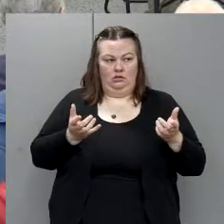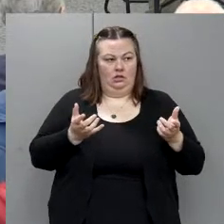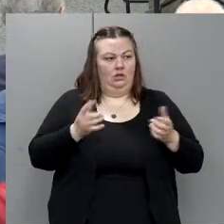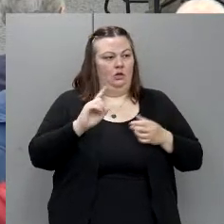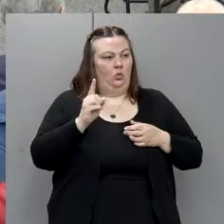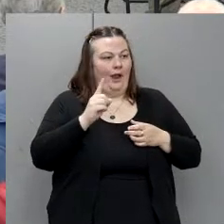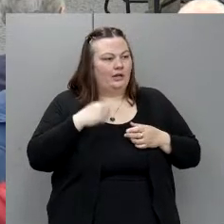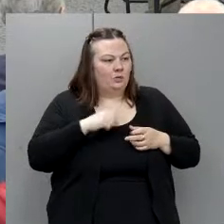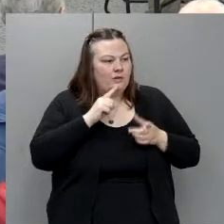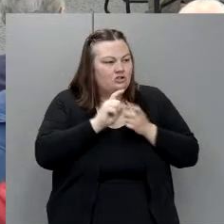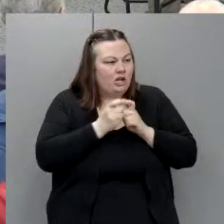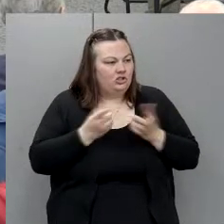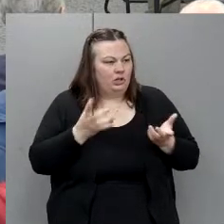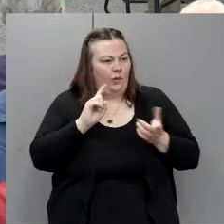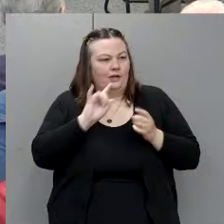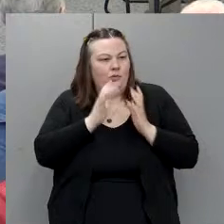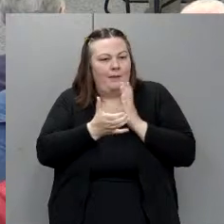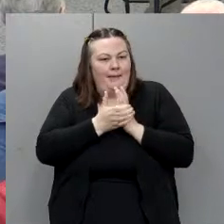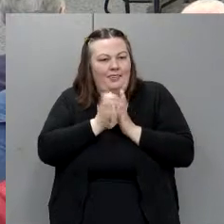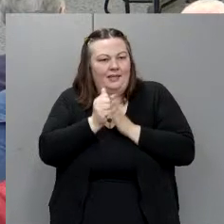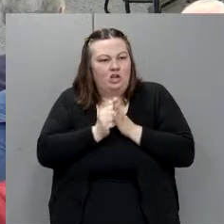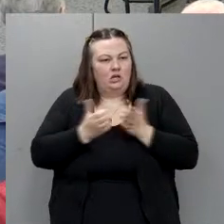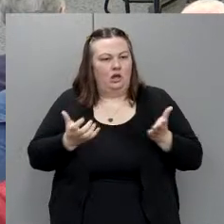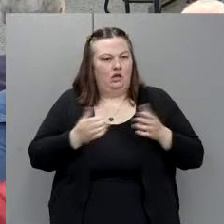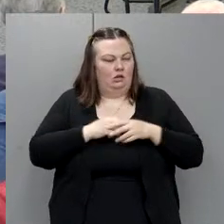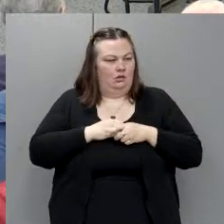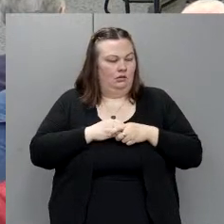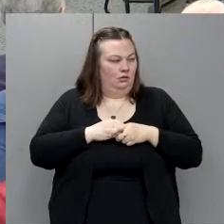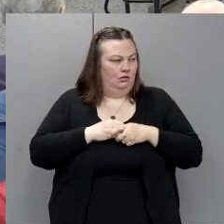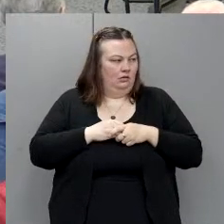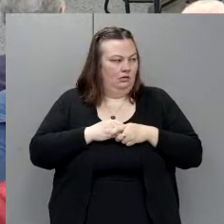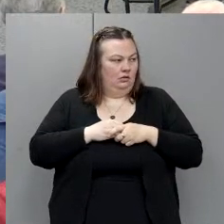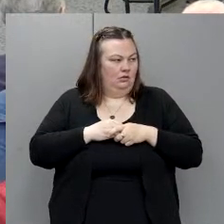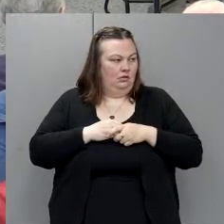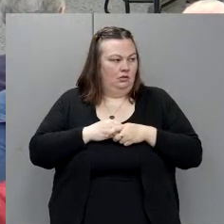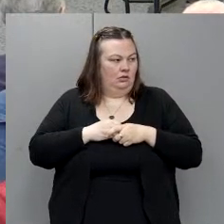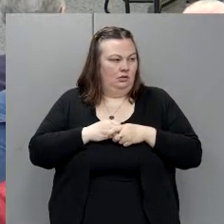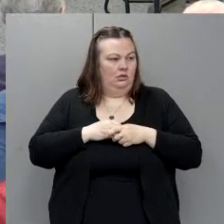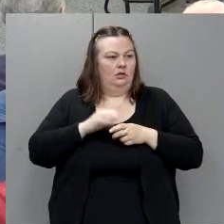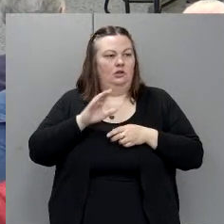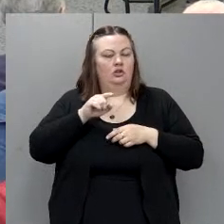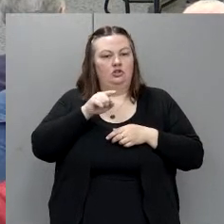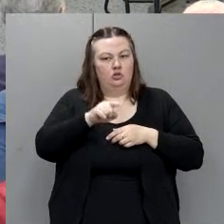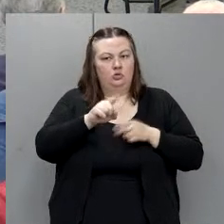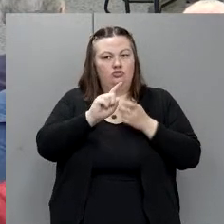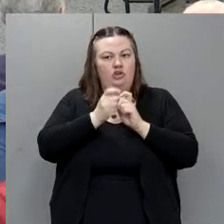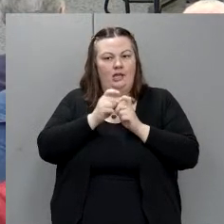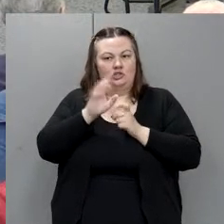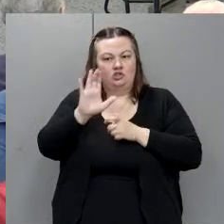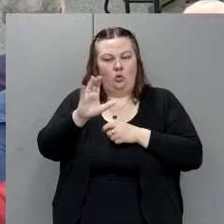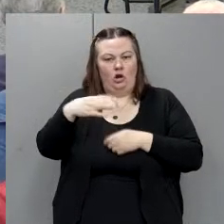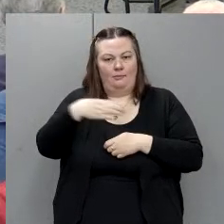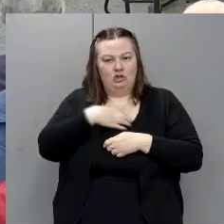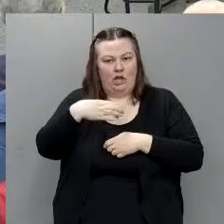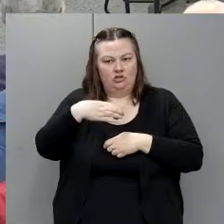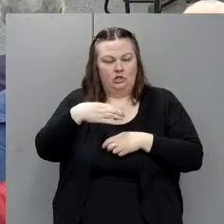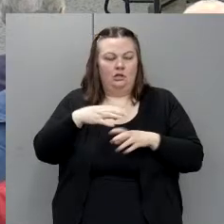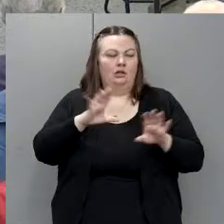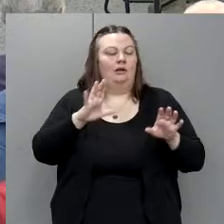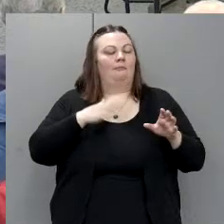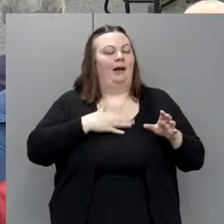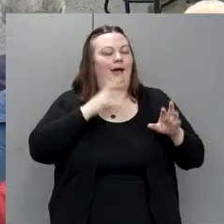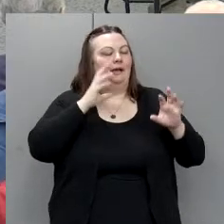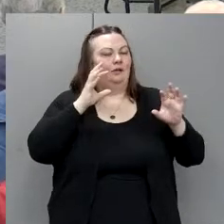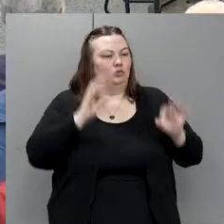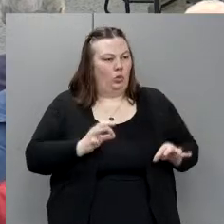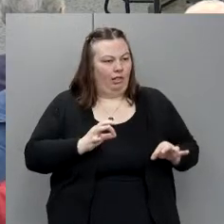Where did we change it? Where did we amend the agenda? You changed your objection. My ruling, John, is